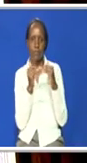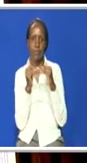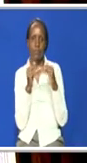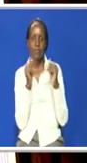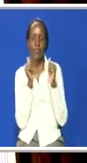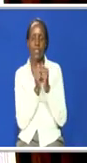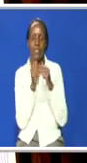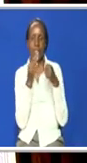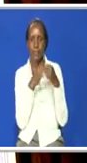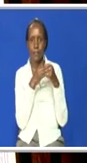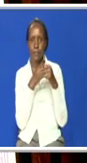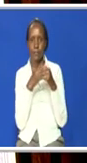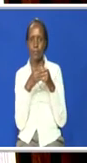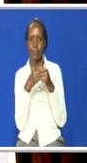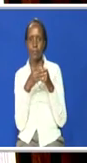7 plus 5 plus 6 is equals to 18.